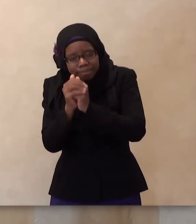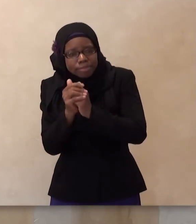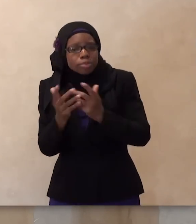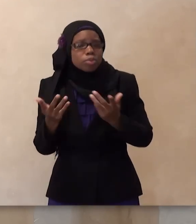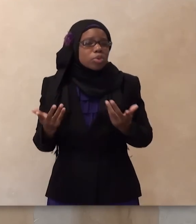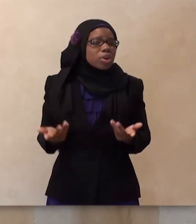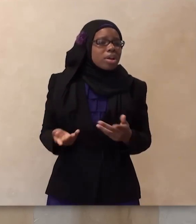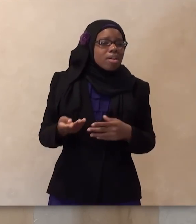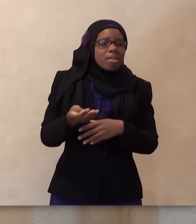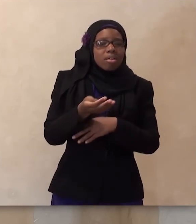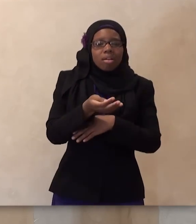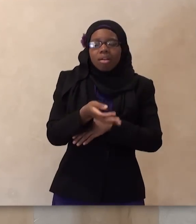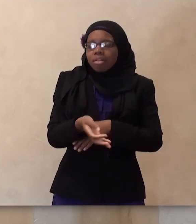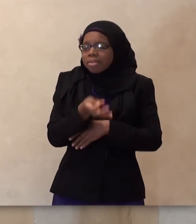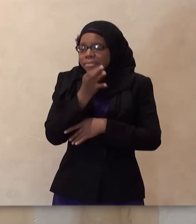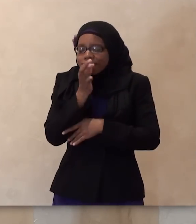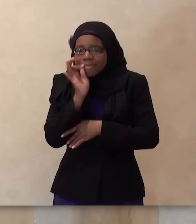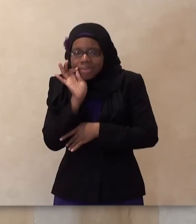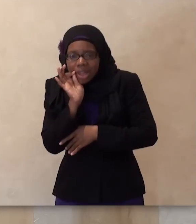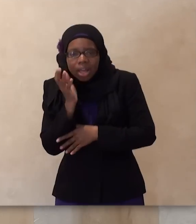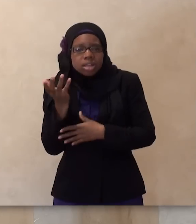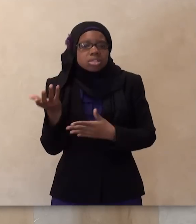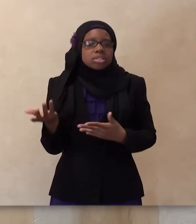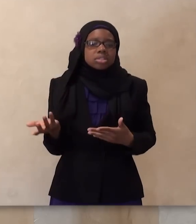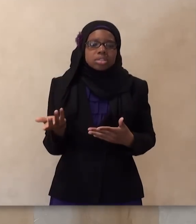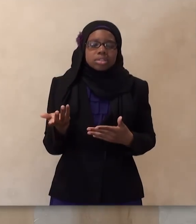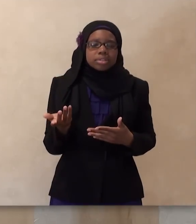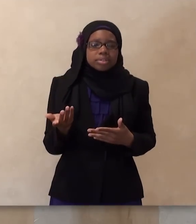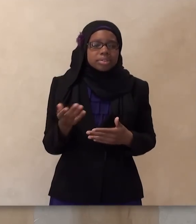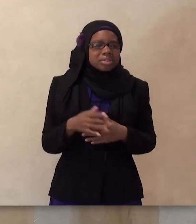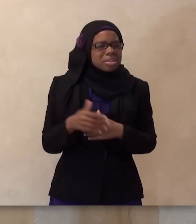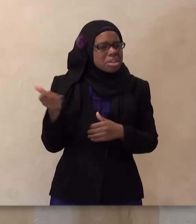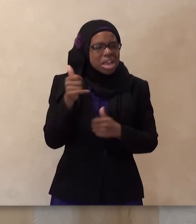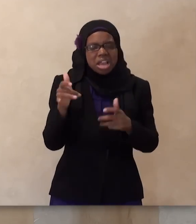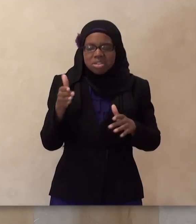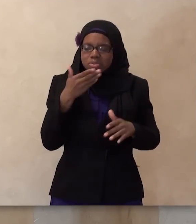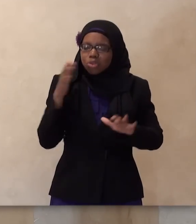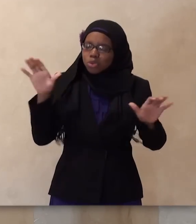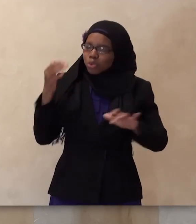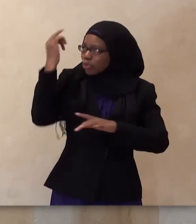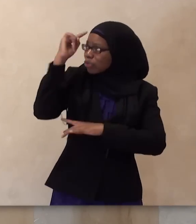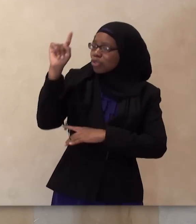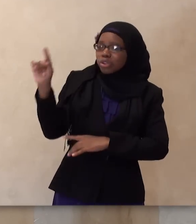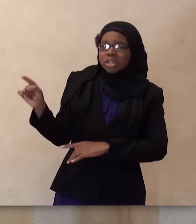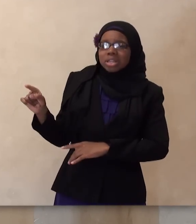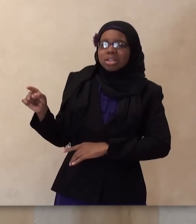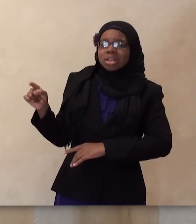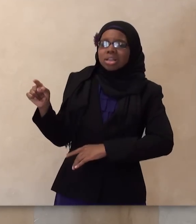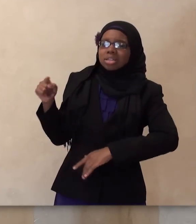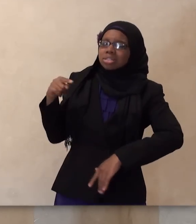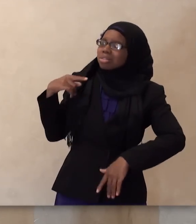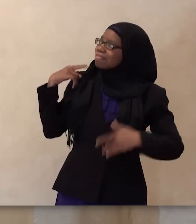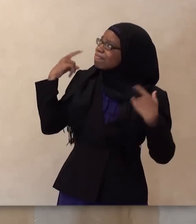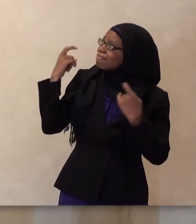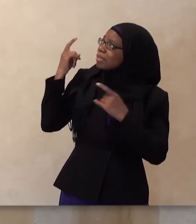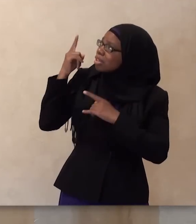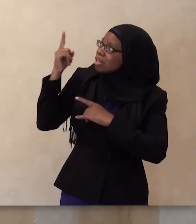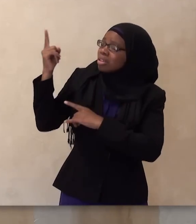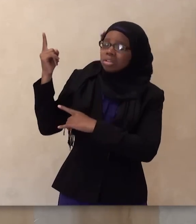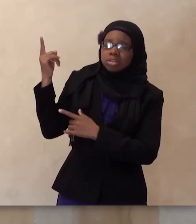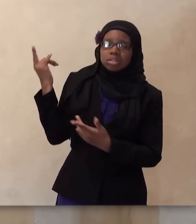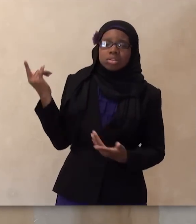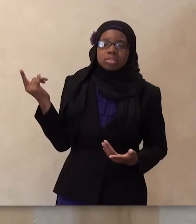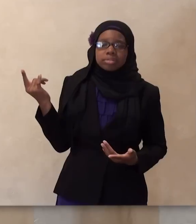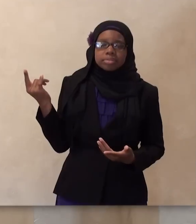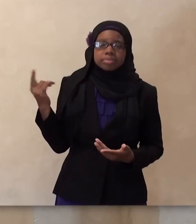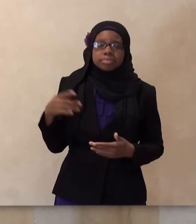good deed which you perform for the cause of Allah subhanahu wa ta'ala, through praising Allah subhanahu wa ta'ala. And that's why